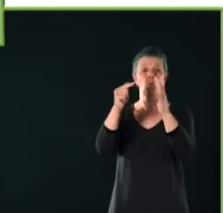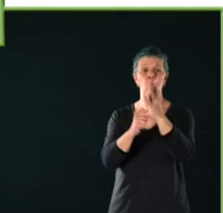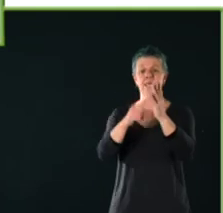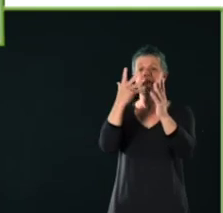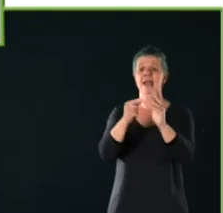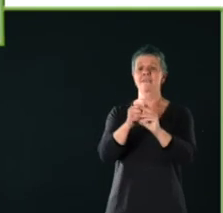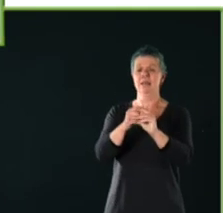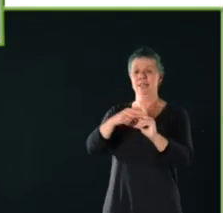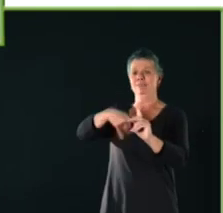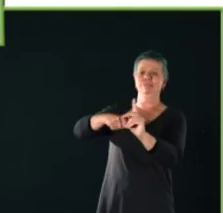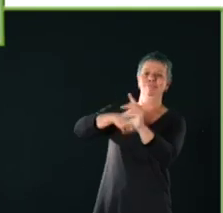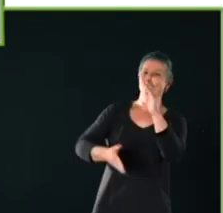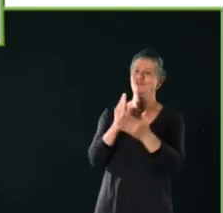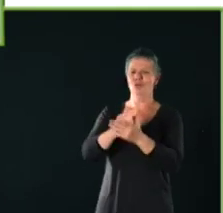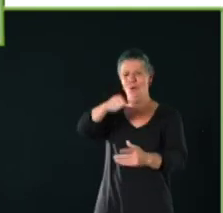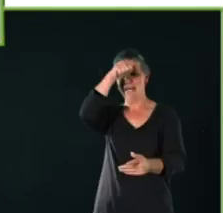it.